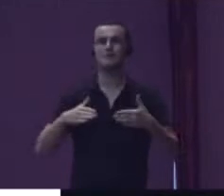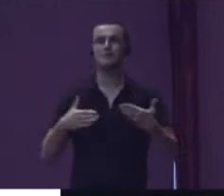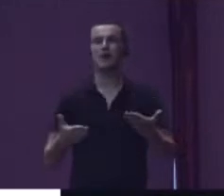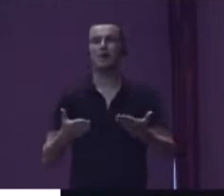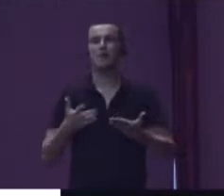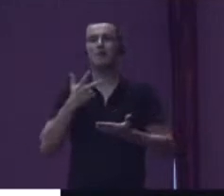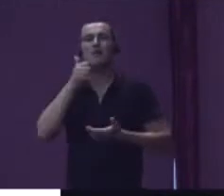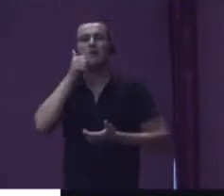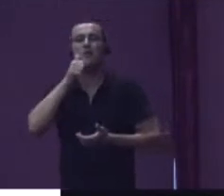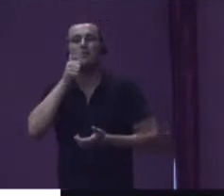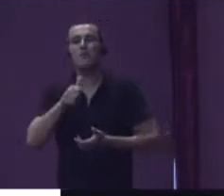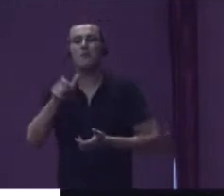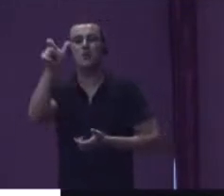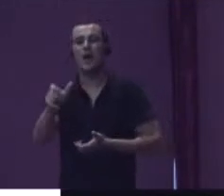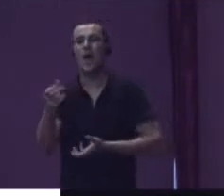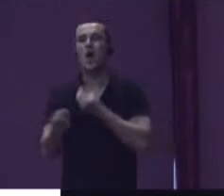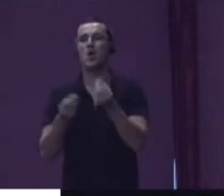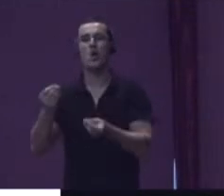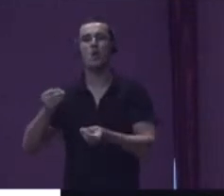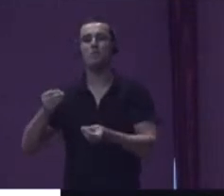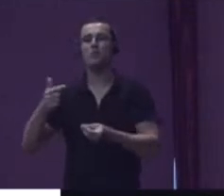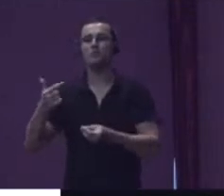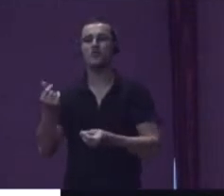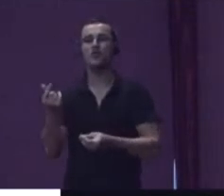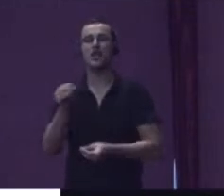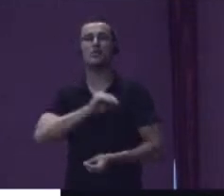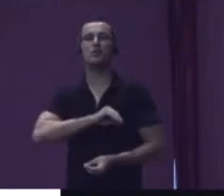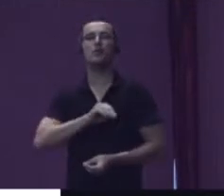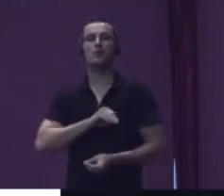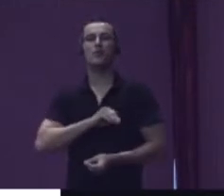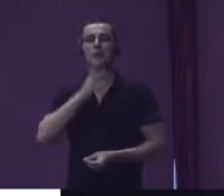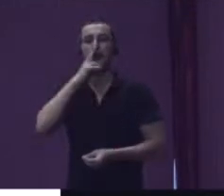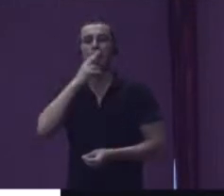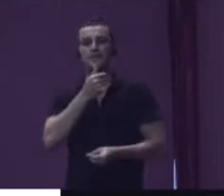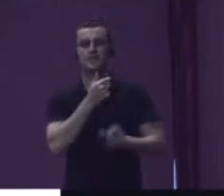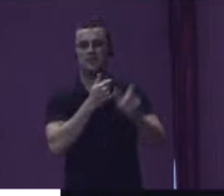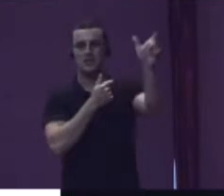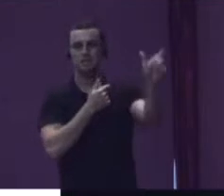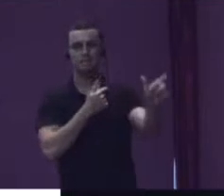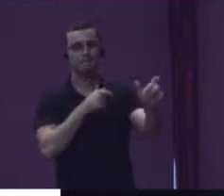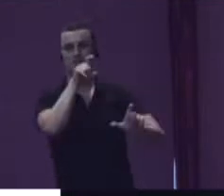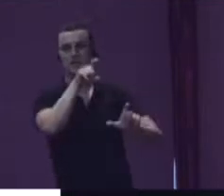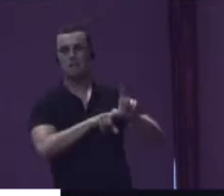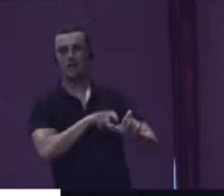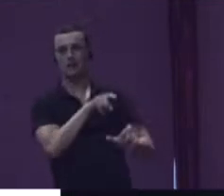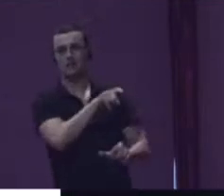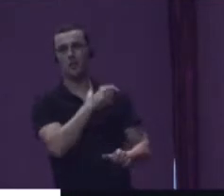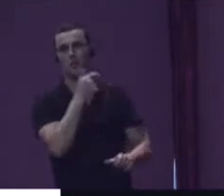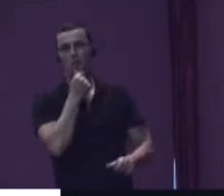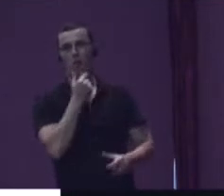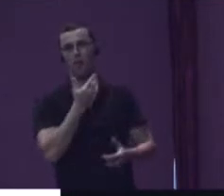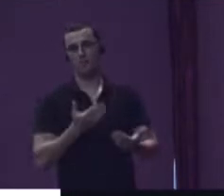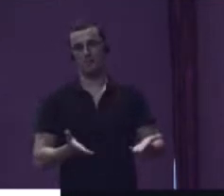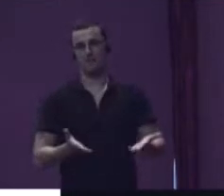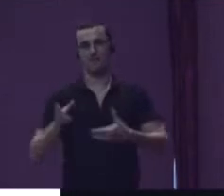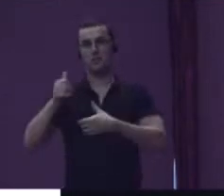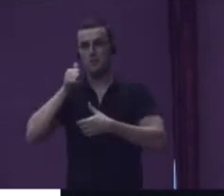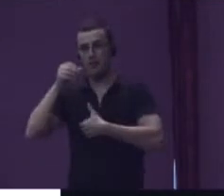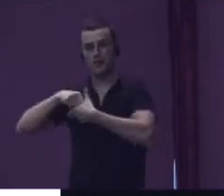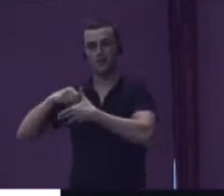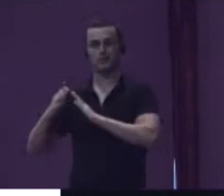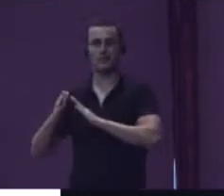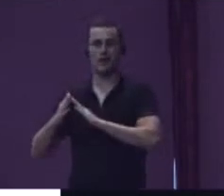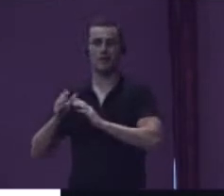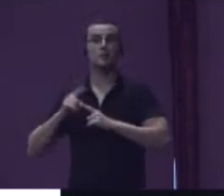dependent then on the male members of the household who were cutting the sugar. Okay, so this is